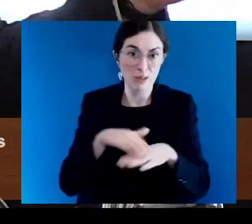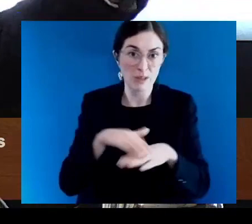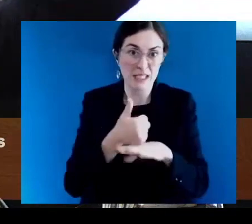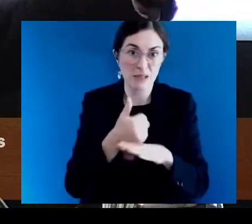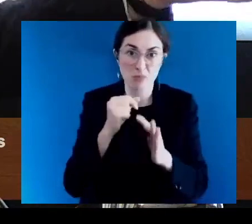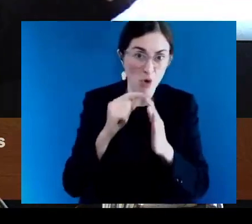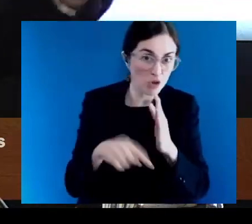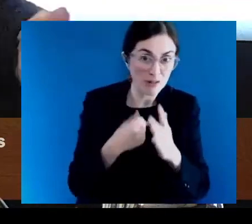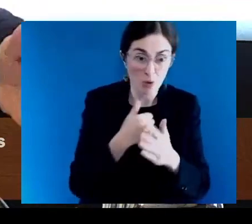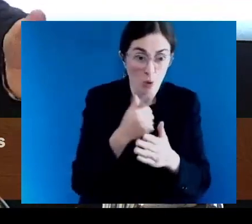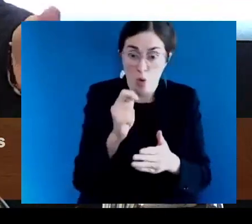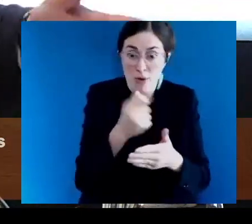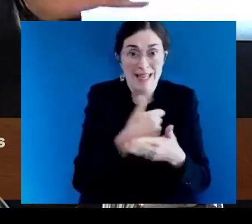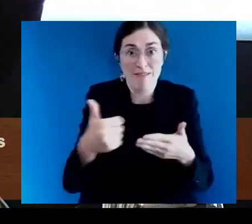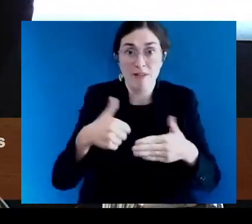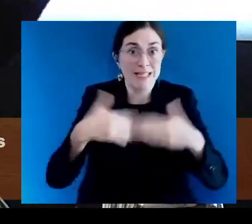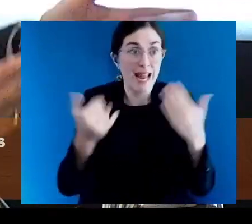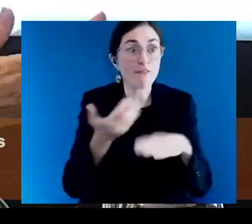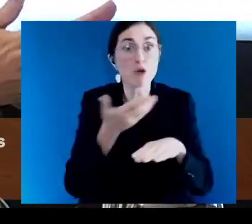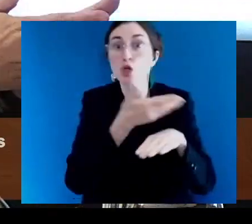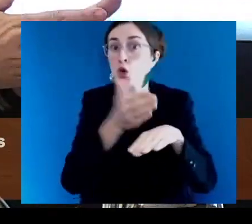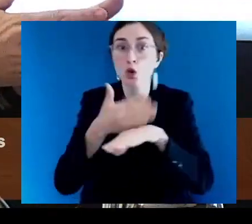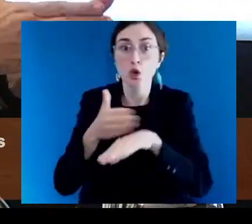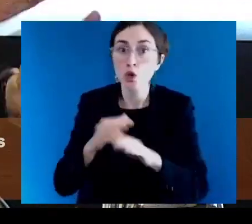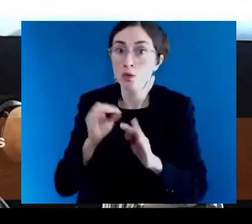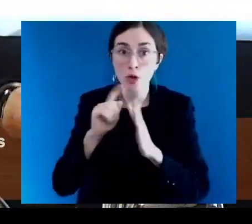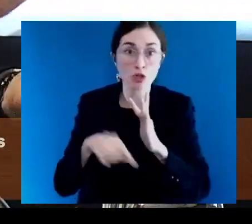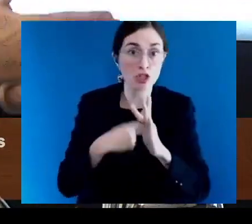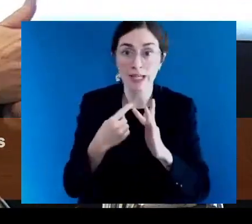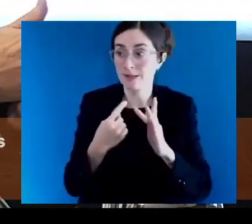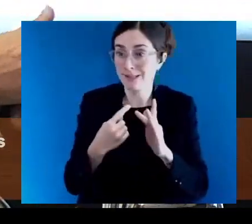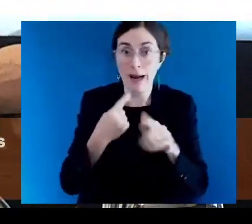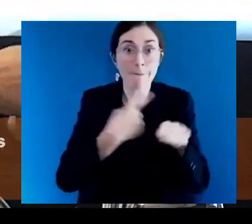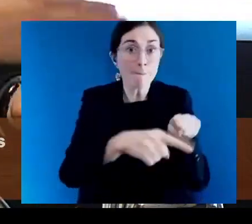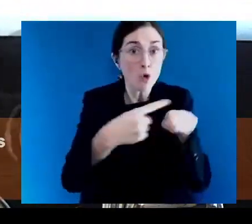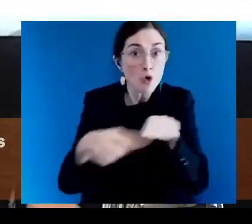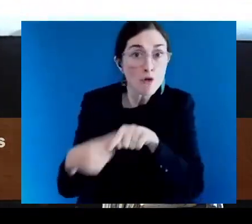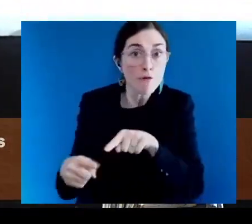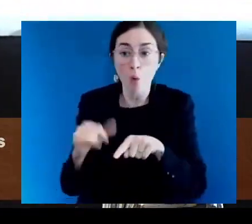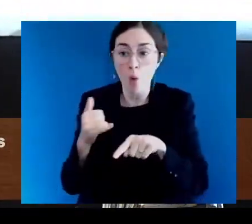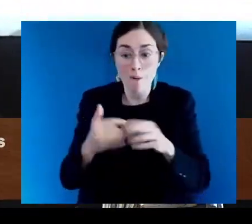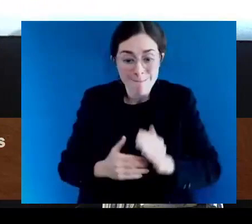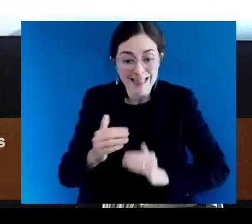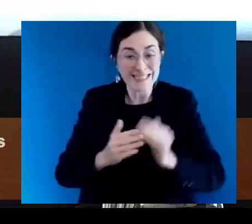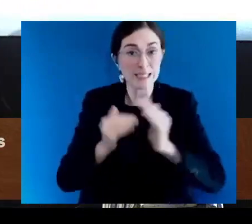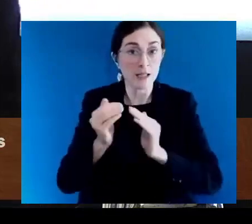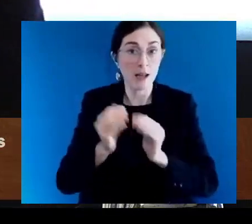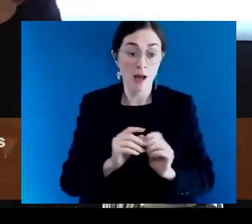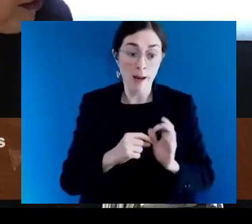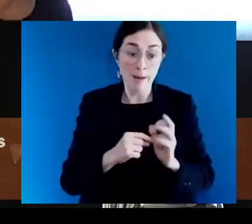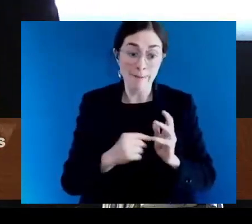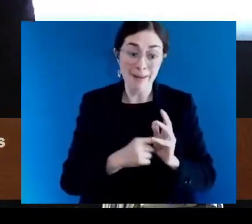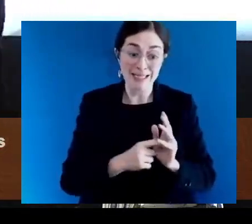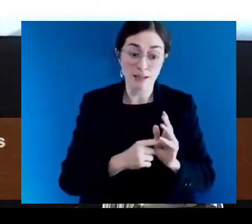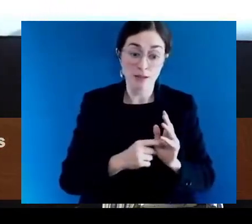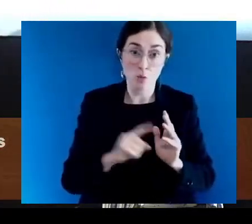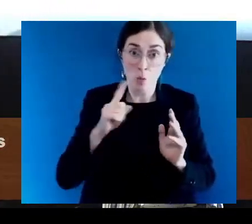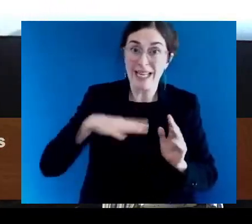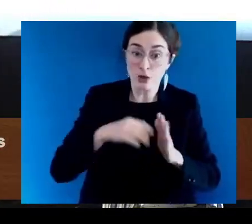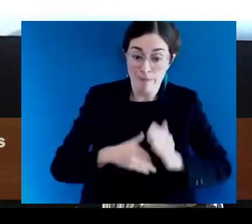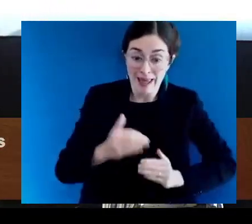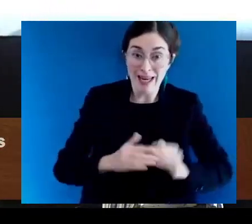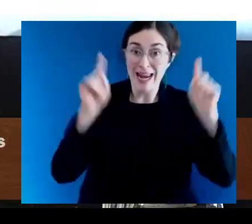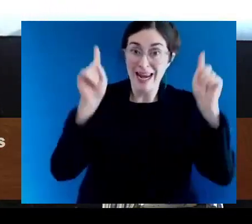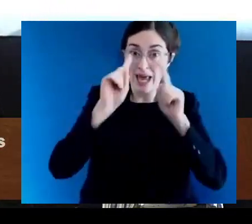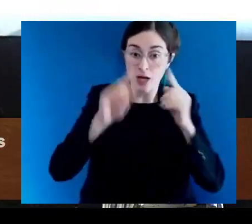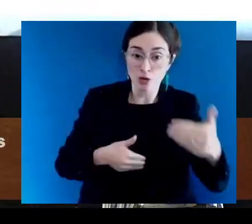approved through planning or under construction, but certainly what needs to be built between now and 2035 in Victoria.